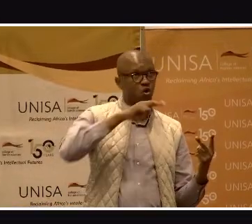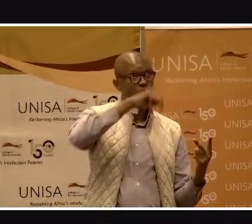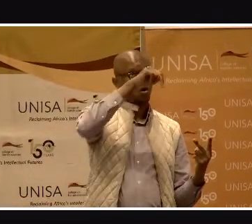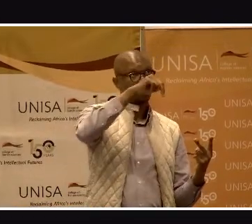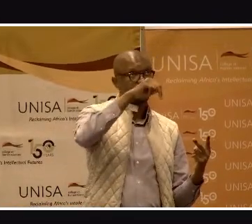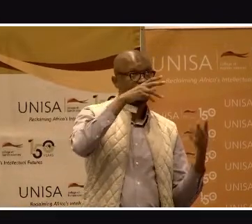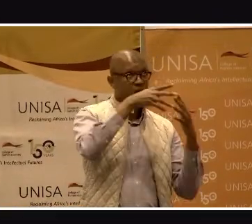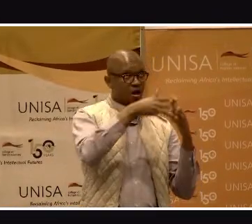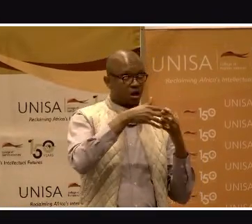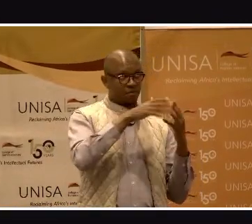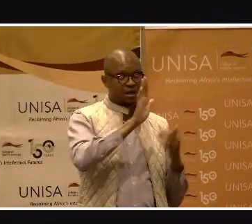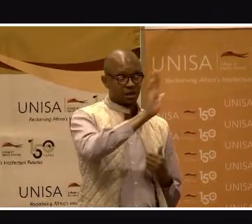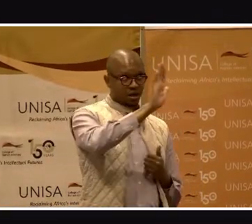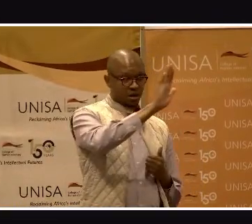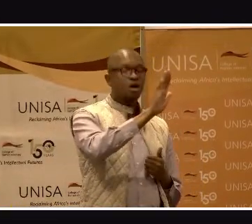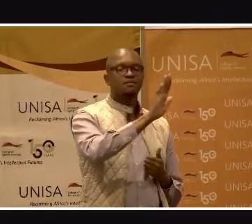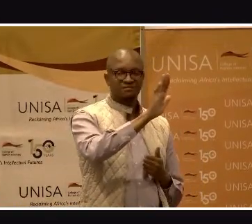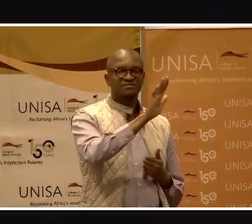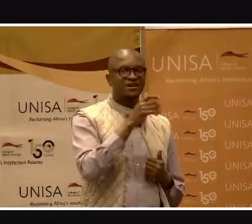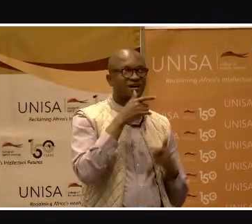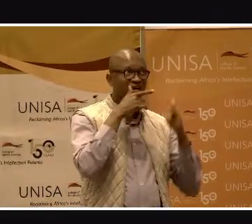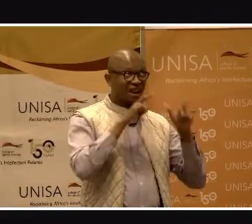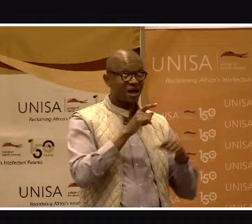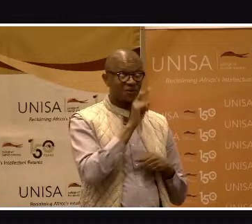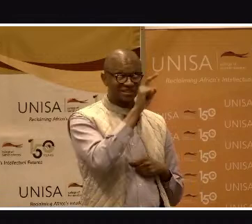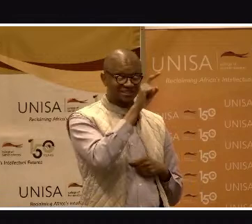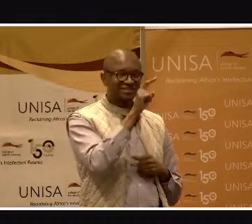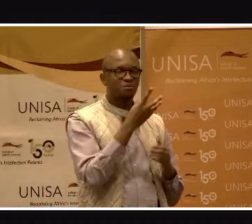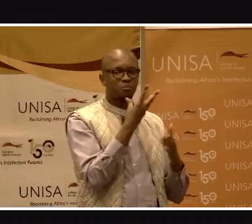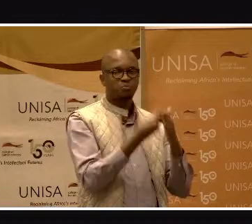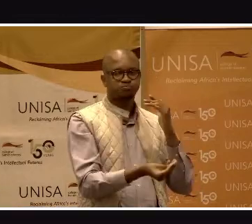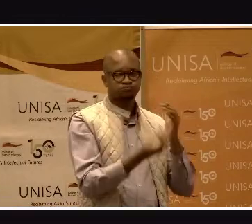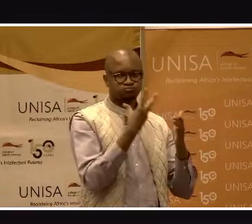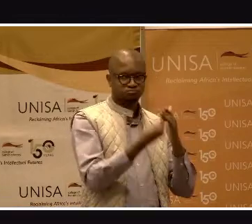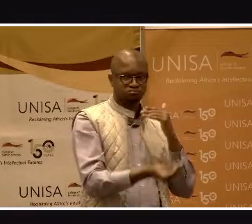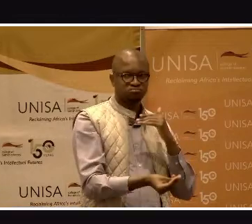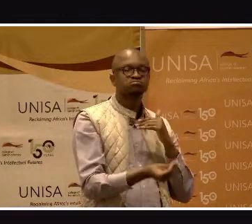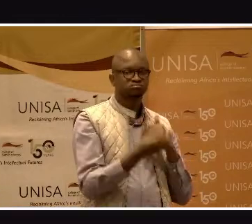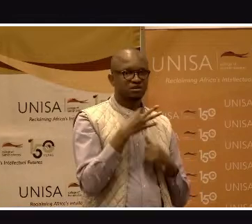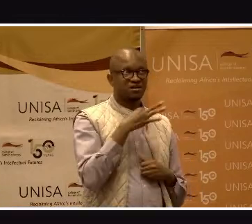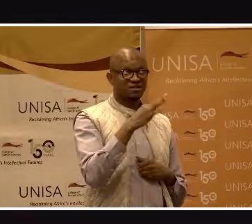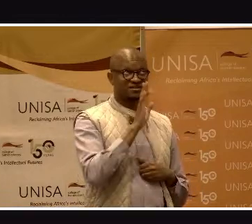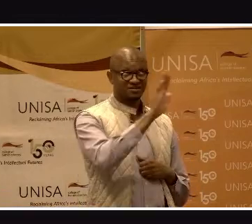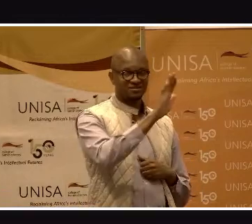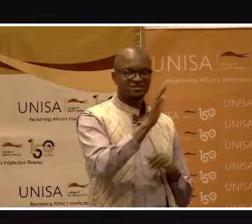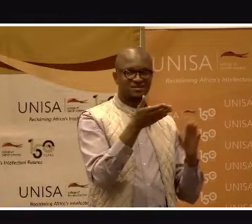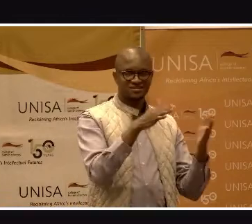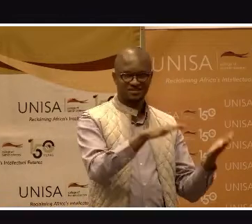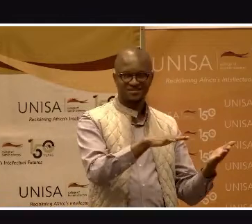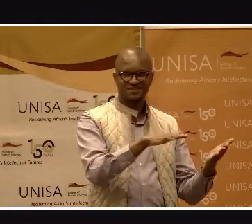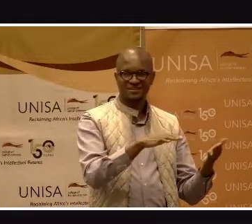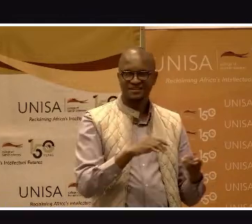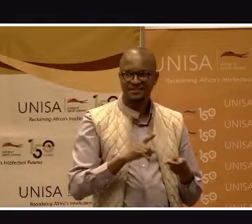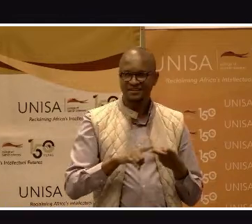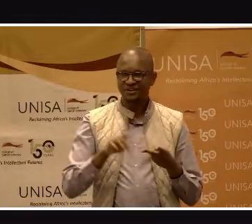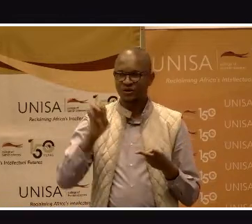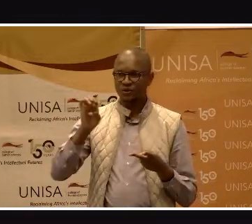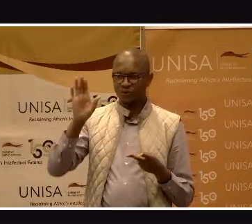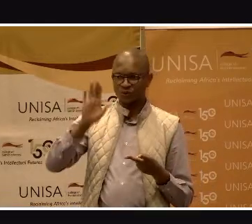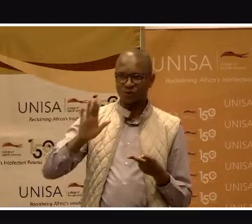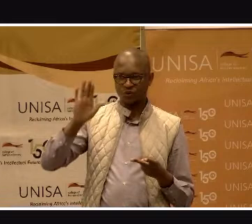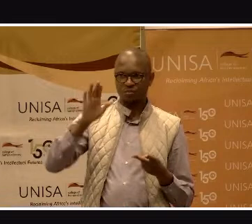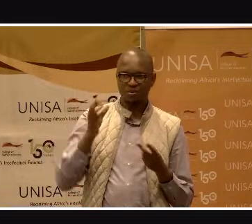are currently being endangered. In Europe, so Russia, we have 148. In South